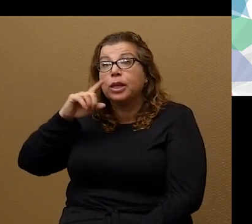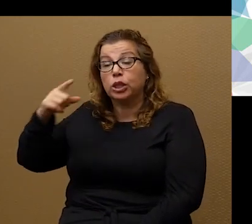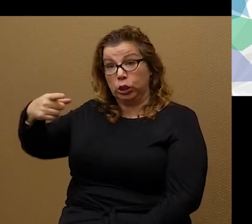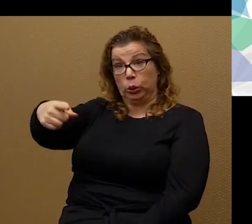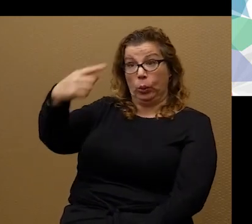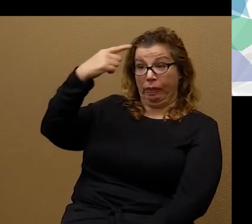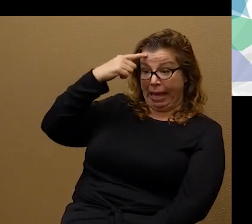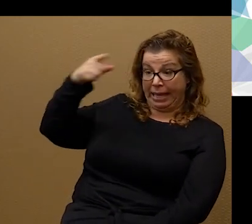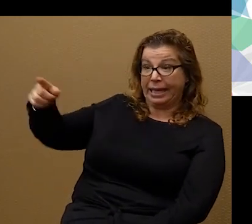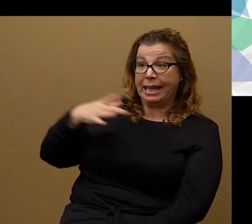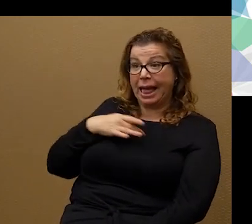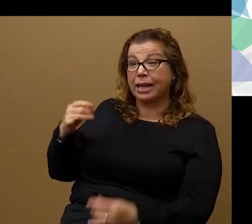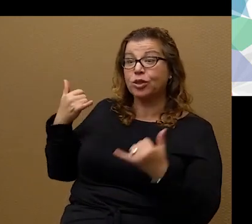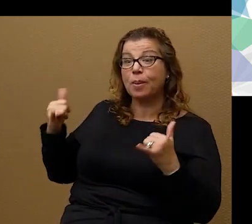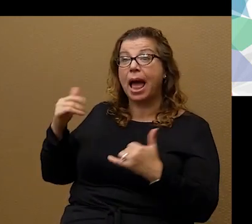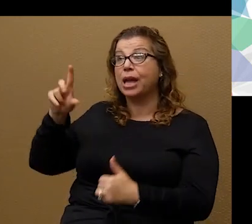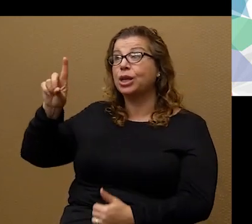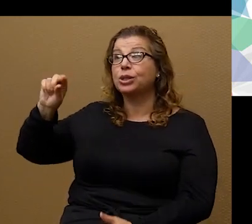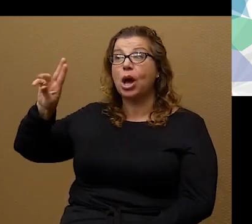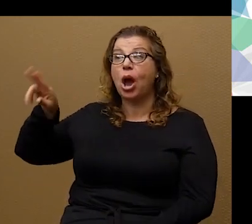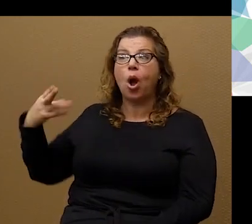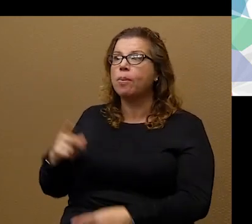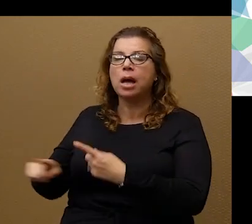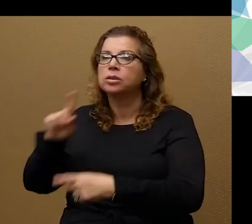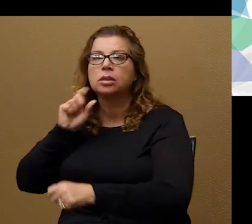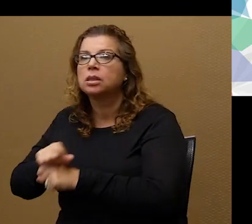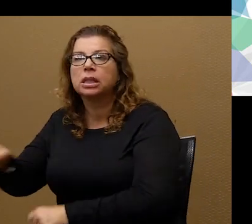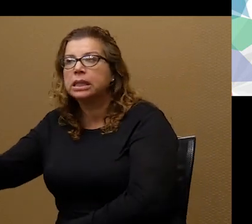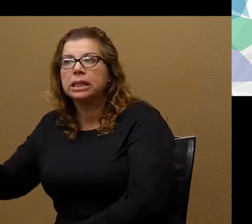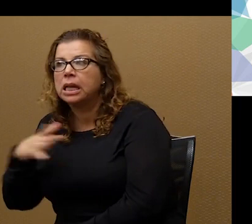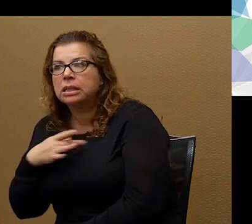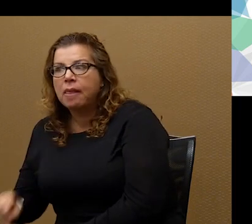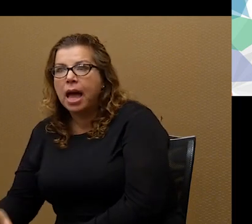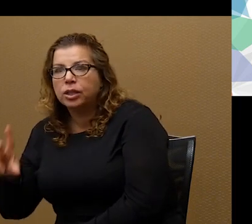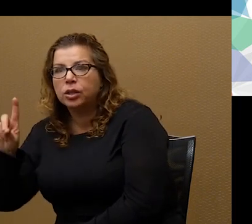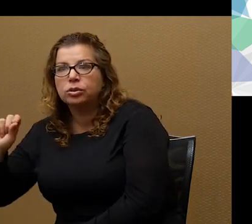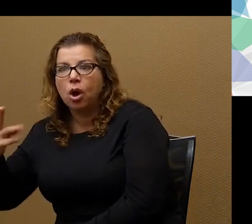play with Play-Doh. So then they're going to exhibit a behavior.